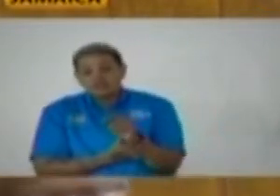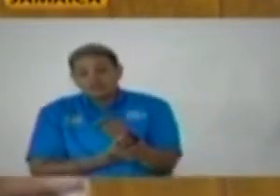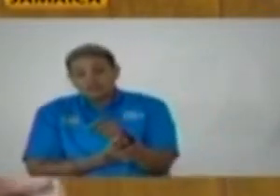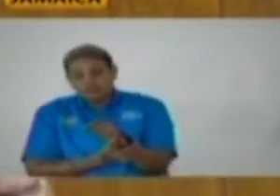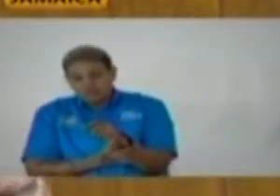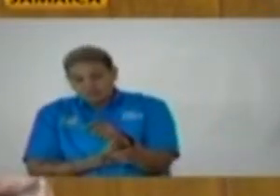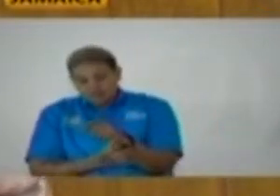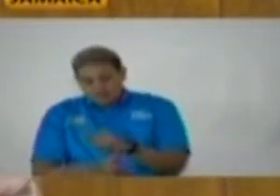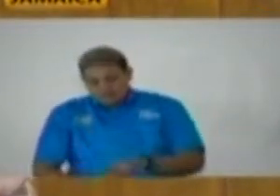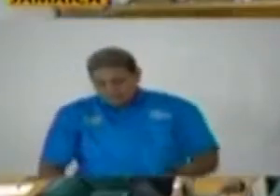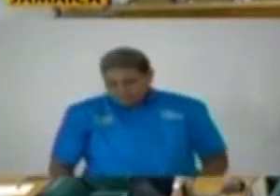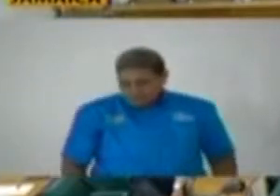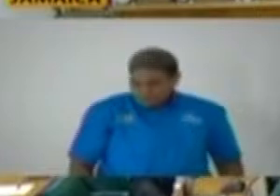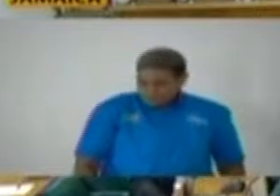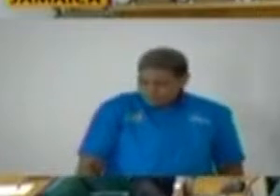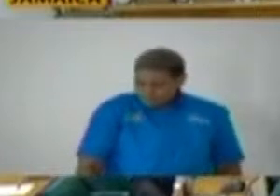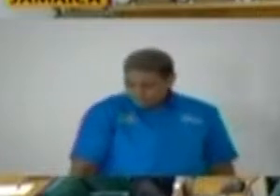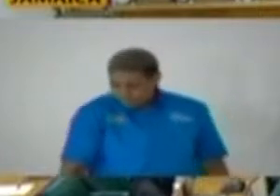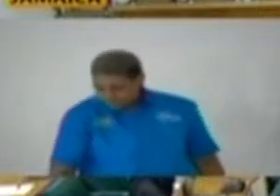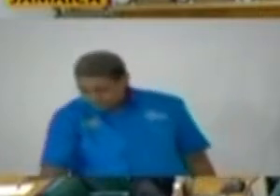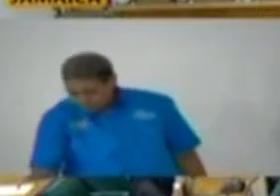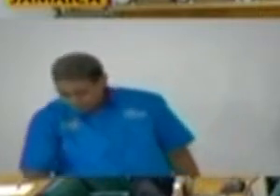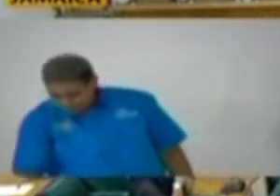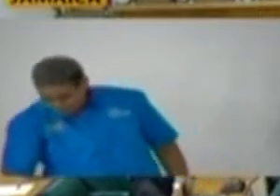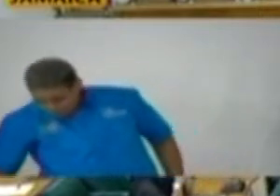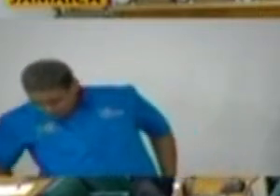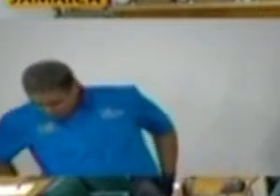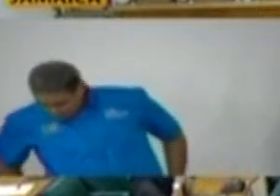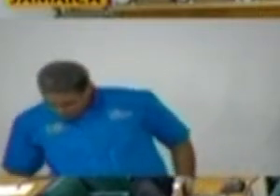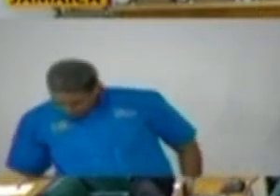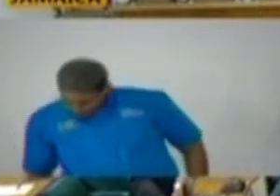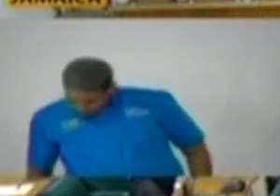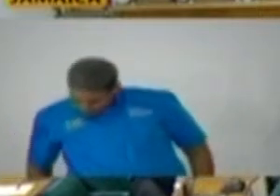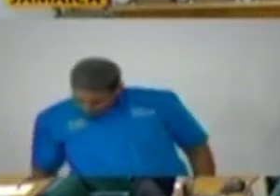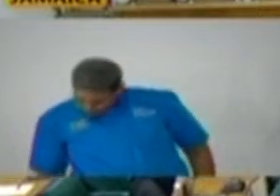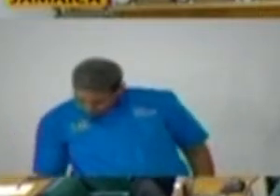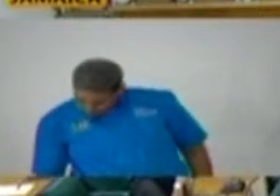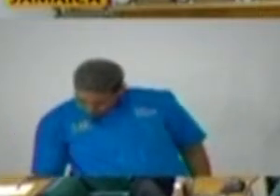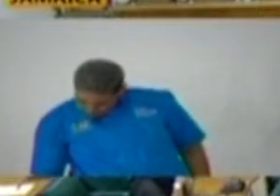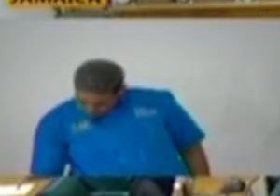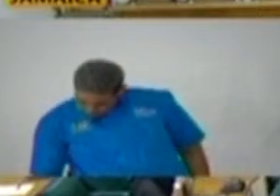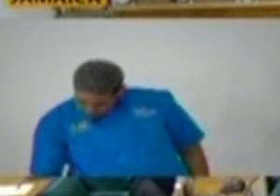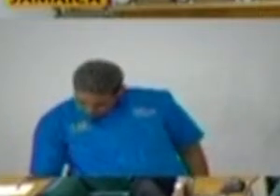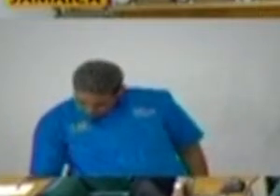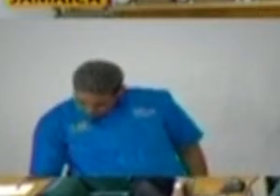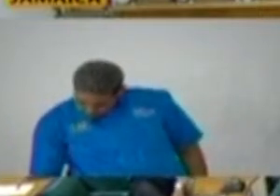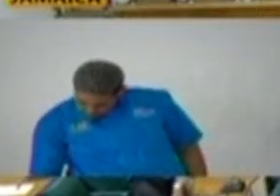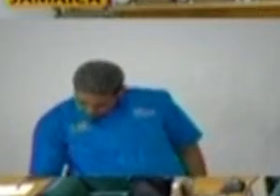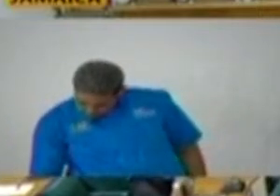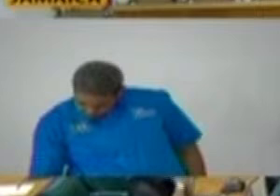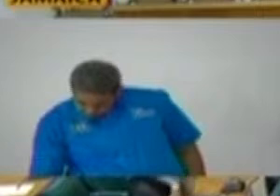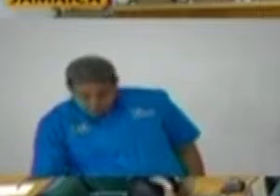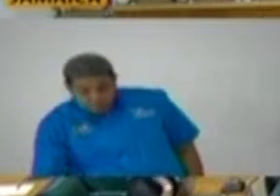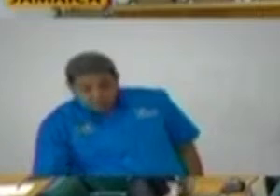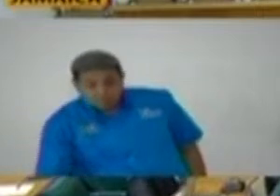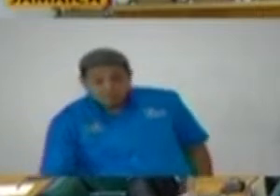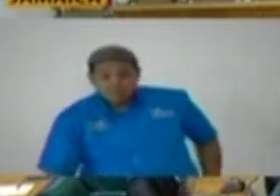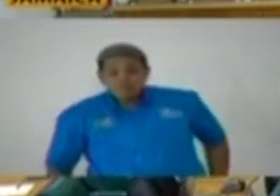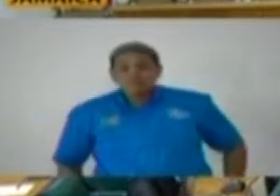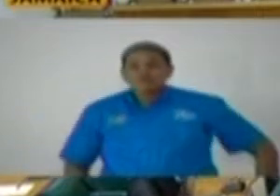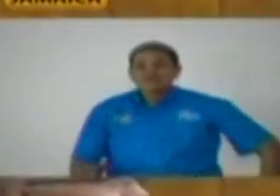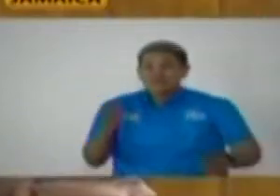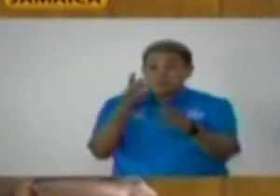Madam Speaker, I want to shift from public transportation to talk about the state